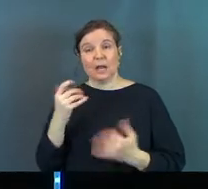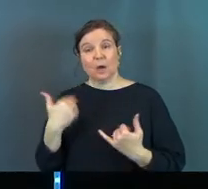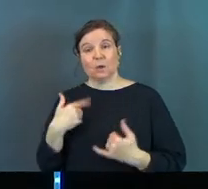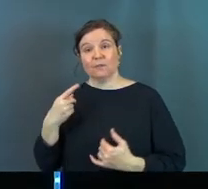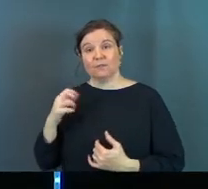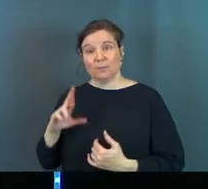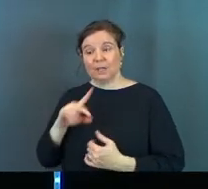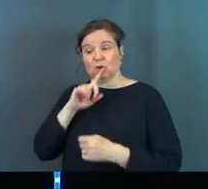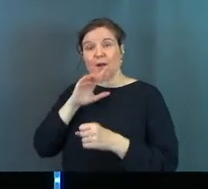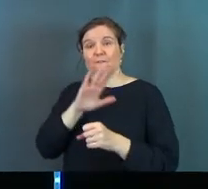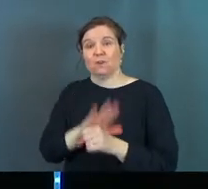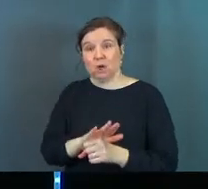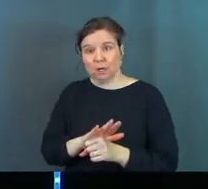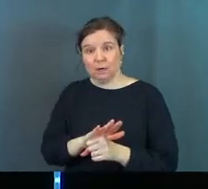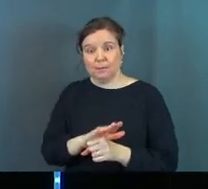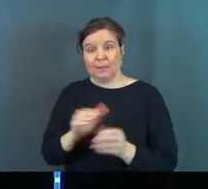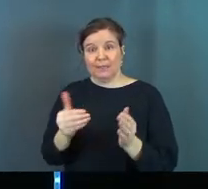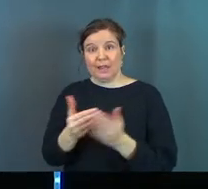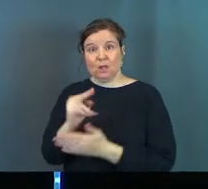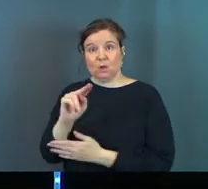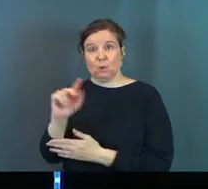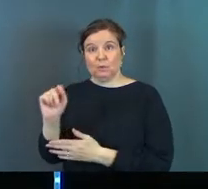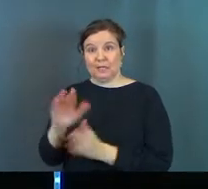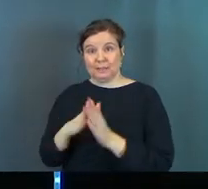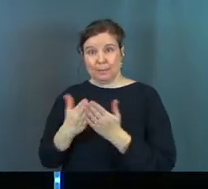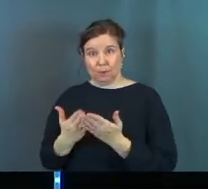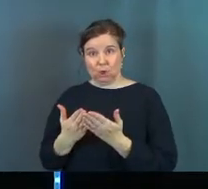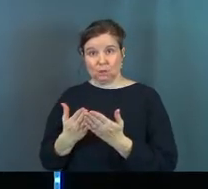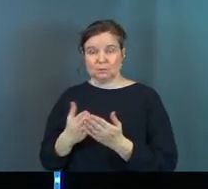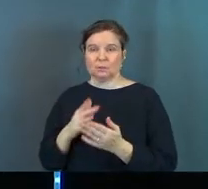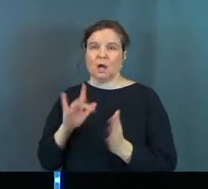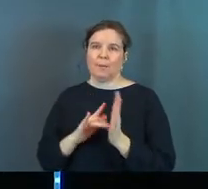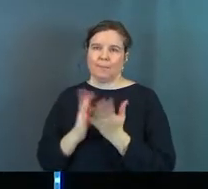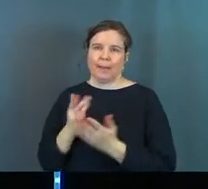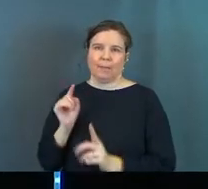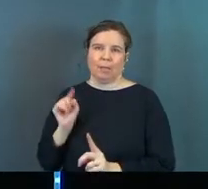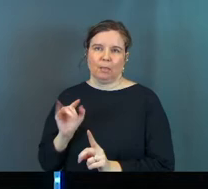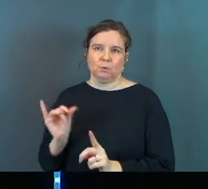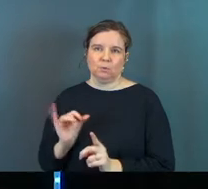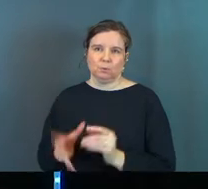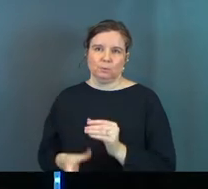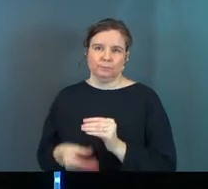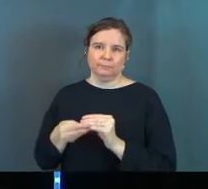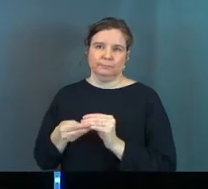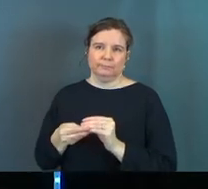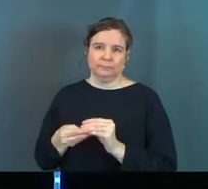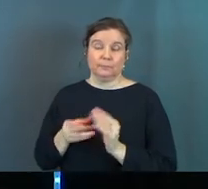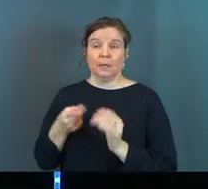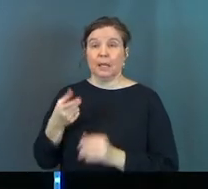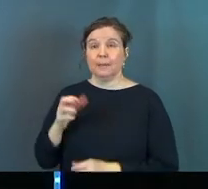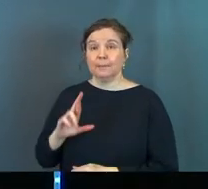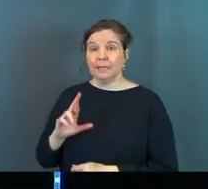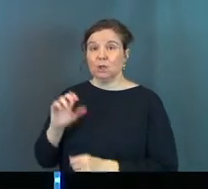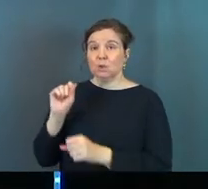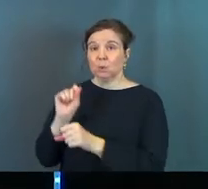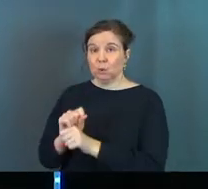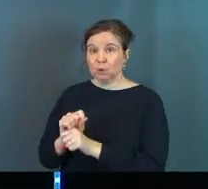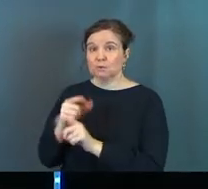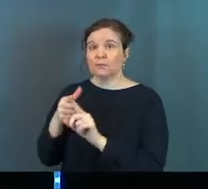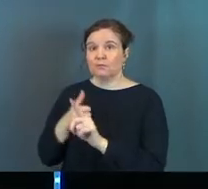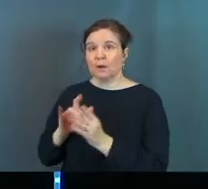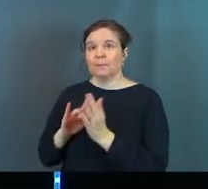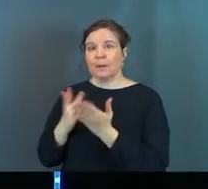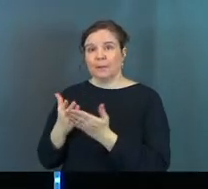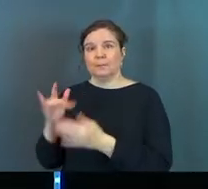got Peter affirming that New Testament books are Bible. And Peter's works